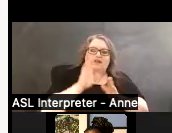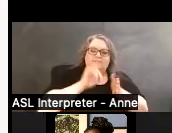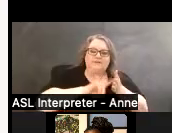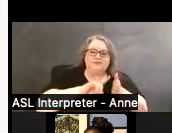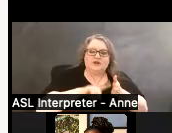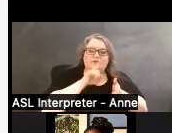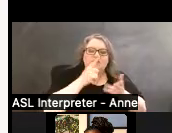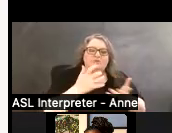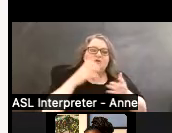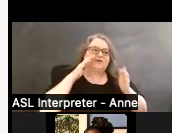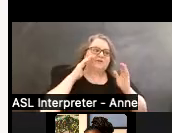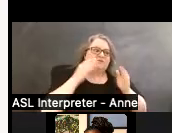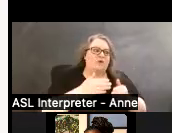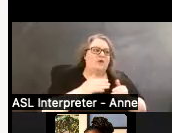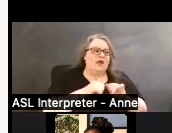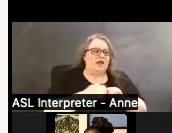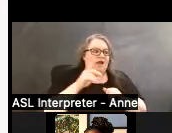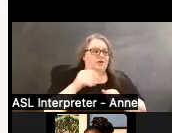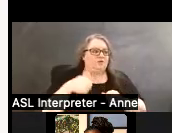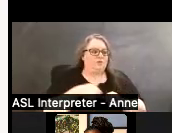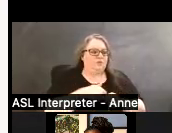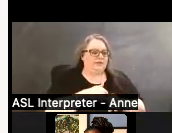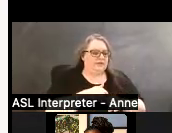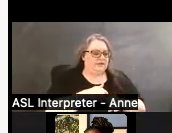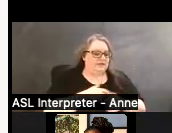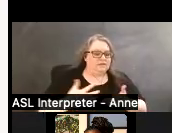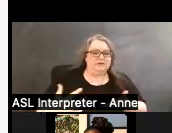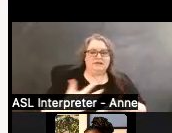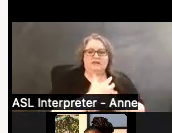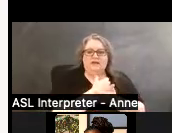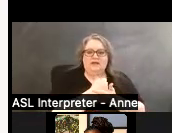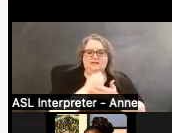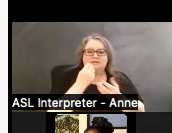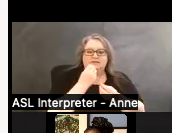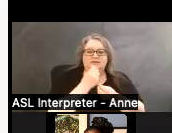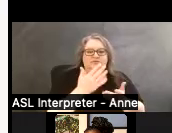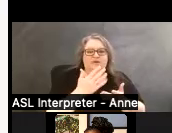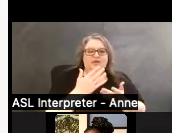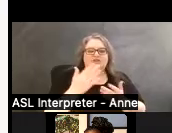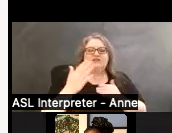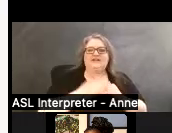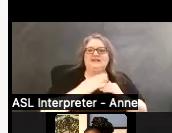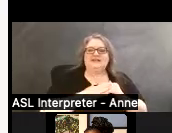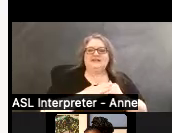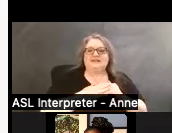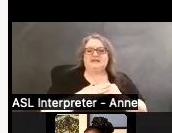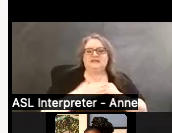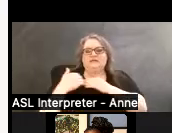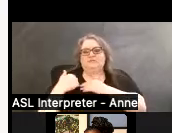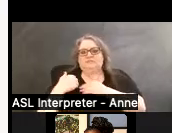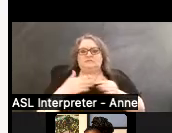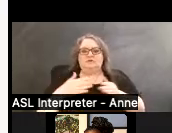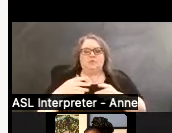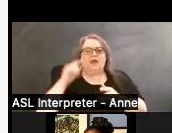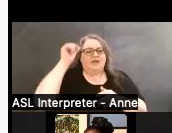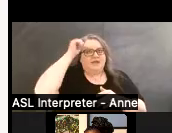really focused on how do we collect this information in the least burdensome way, particularly keeping in mind that advocates were